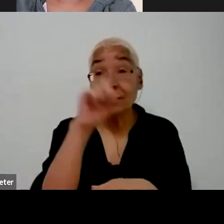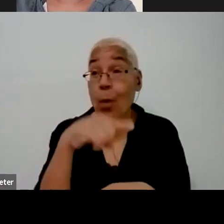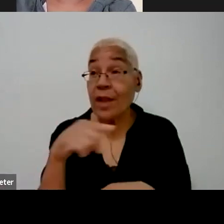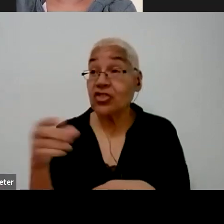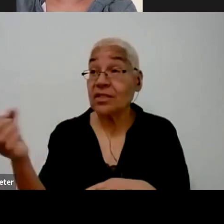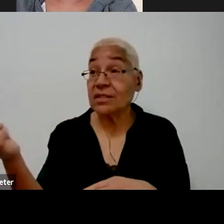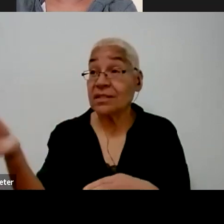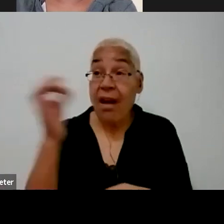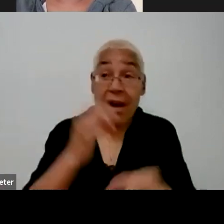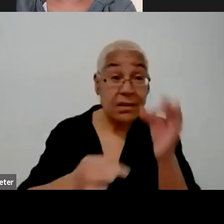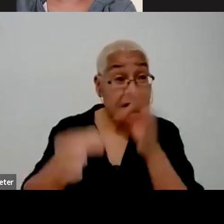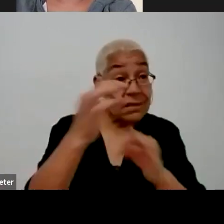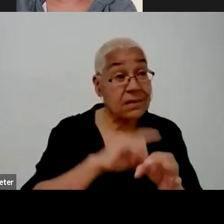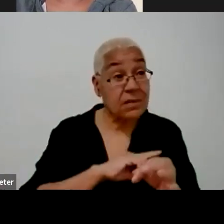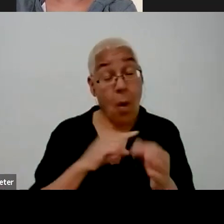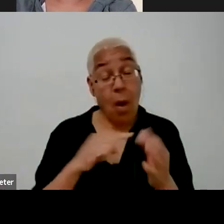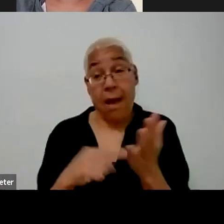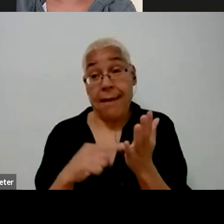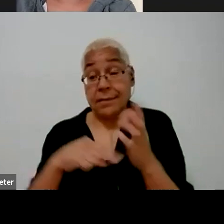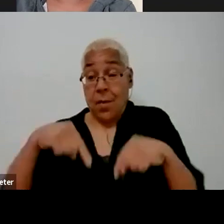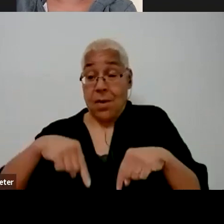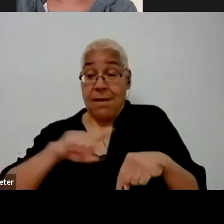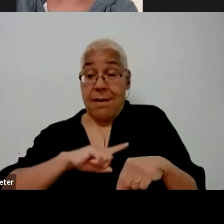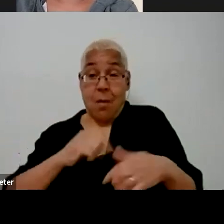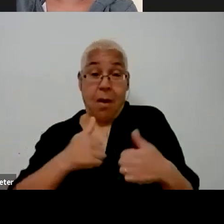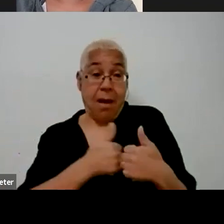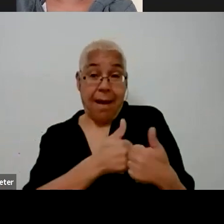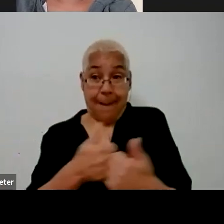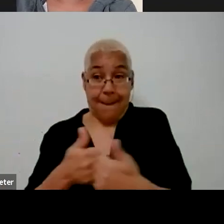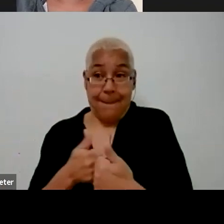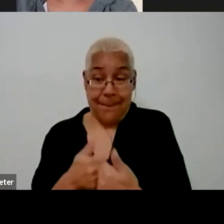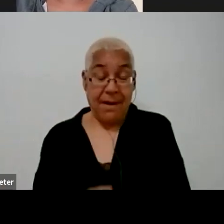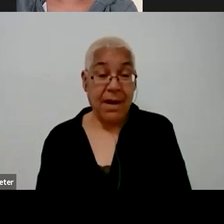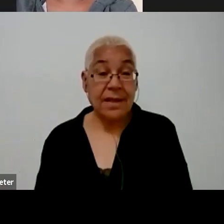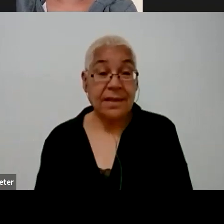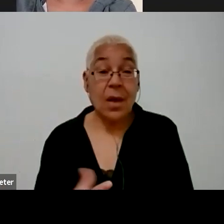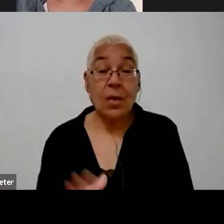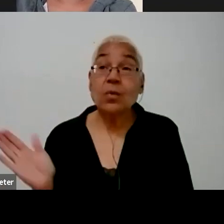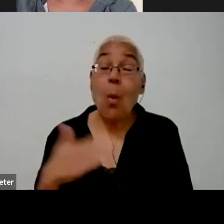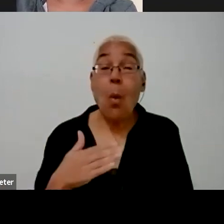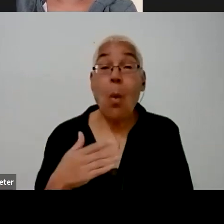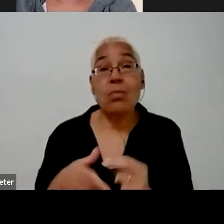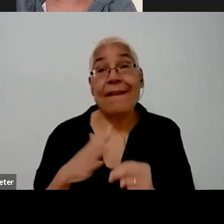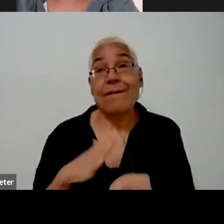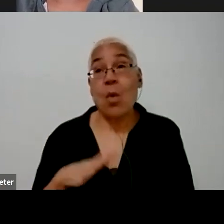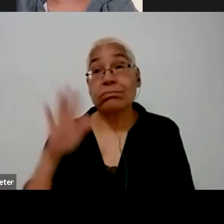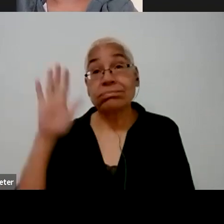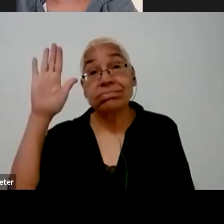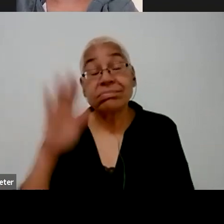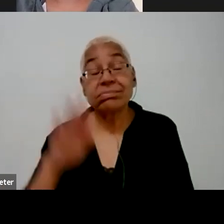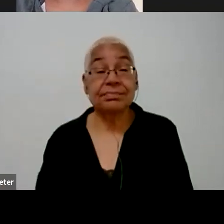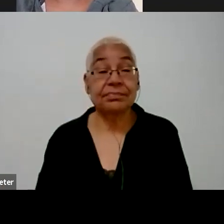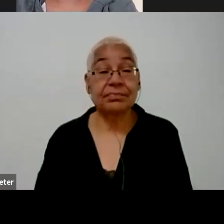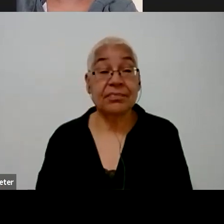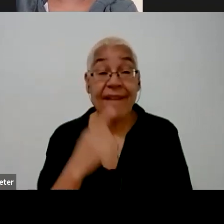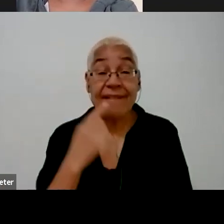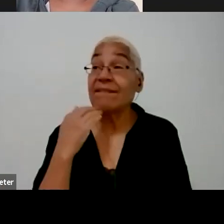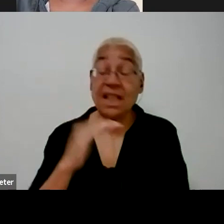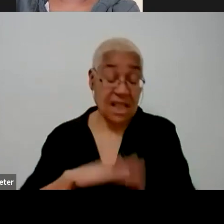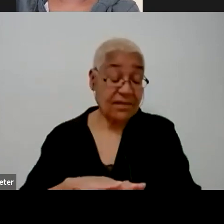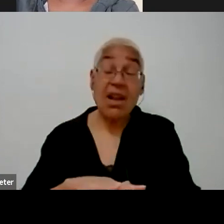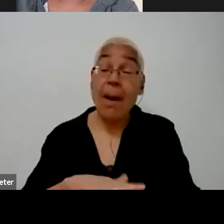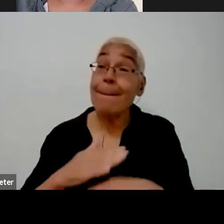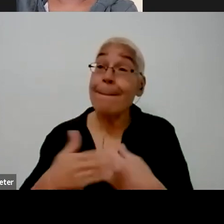because Tony is here to help us. Please, can I ask everyone to come forward, please, to ask your question? Feel free. We still got time, please.